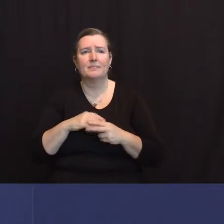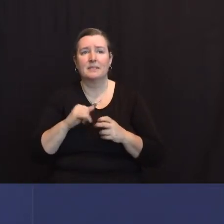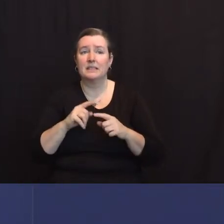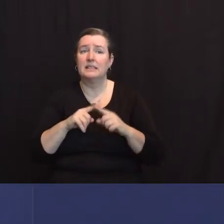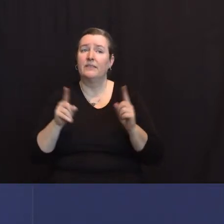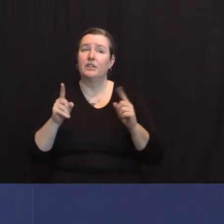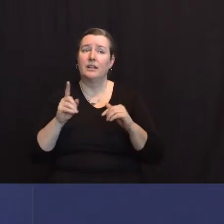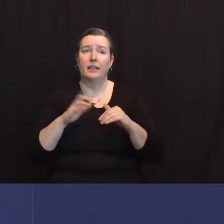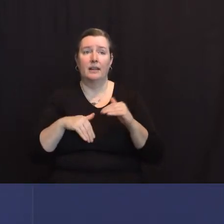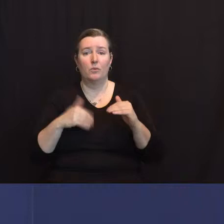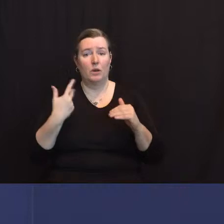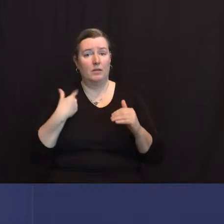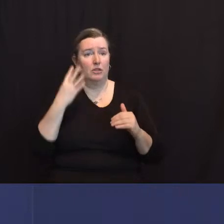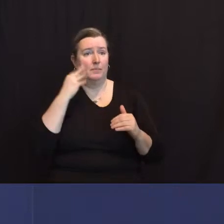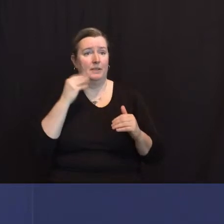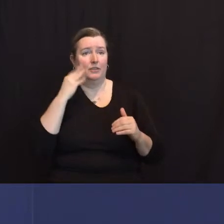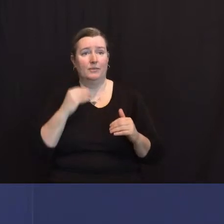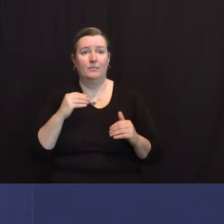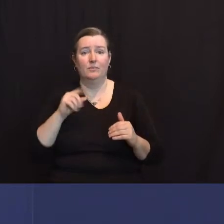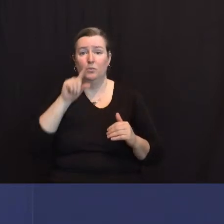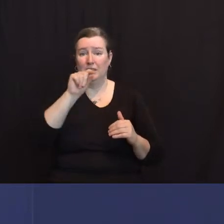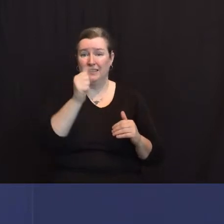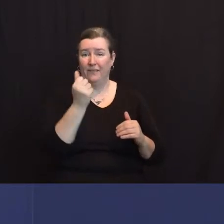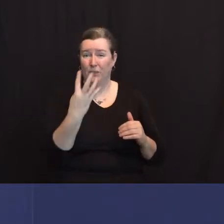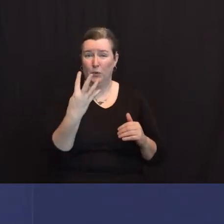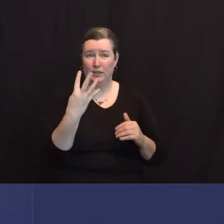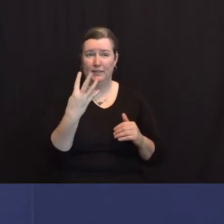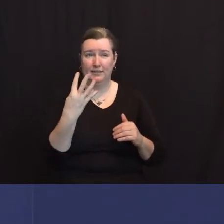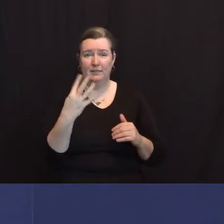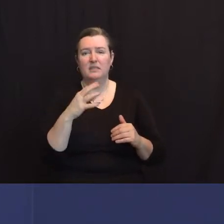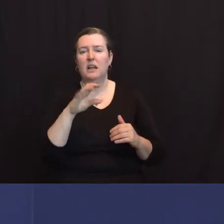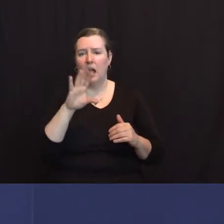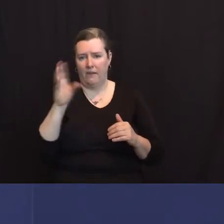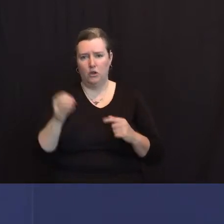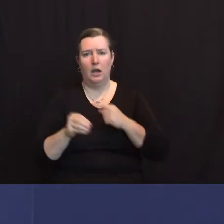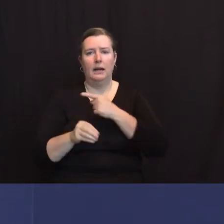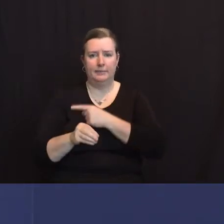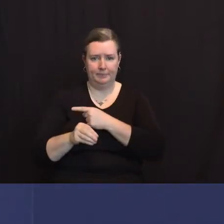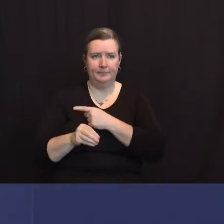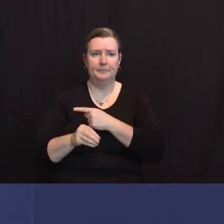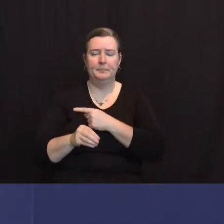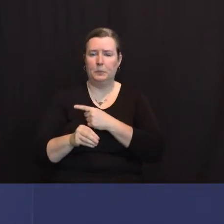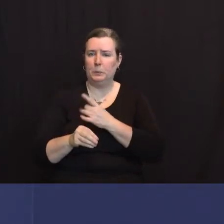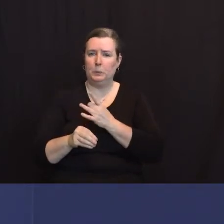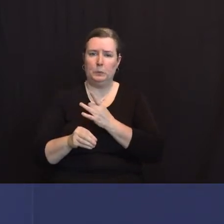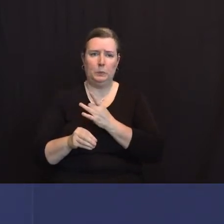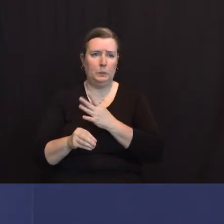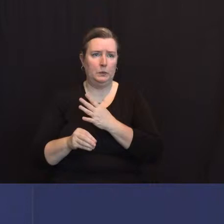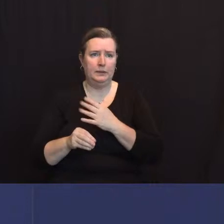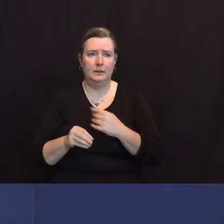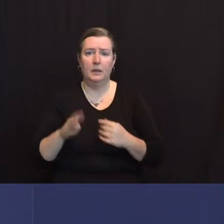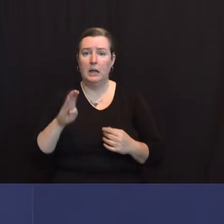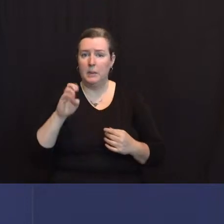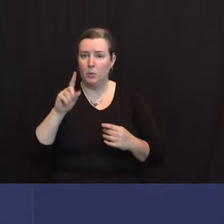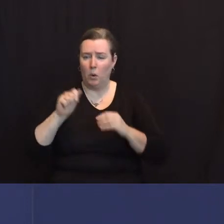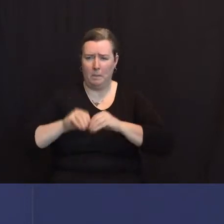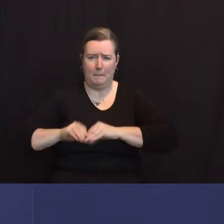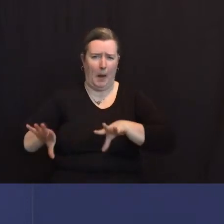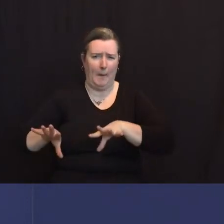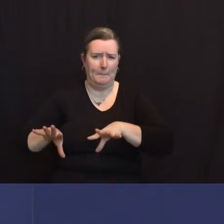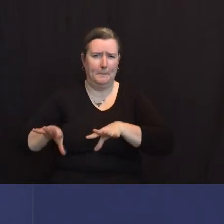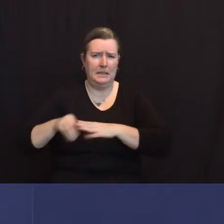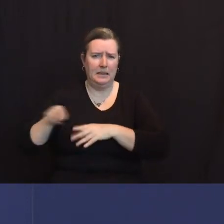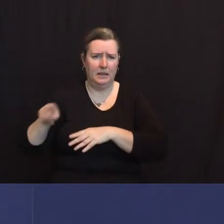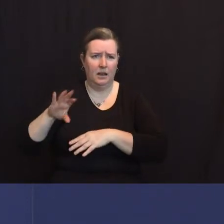2014. That we appreciate the vigilance of the CDC, and we are in continued conversations with the CDC about this initiative.